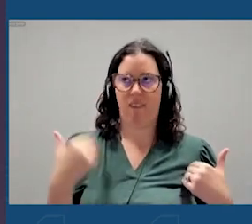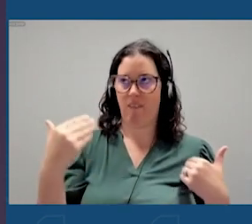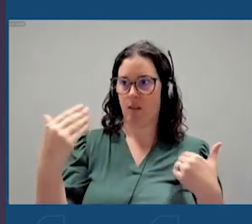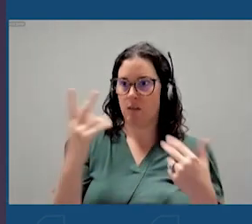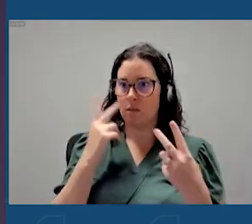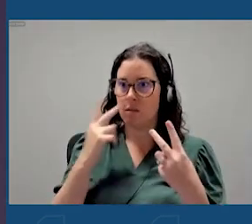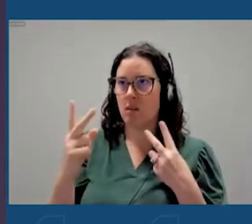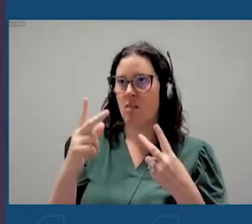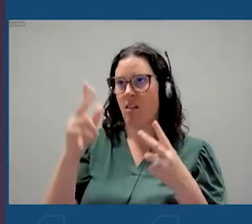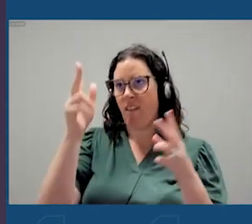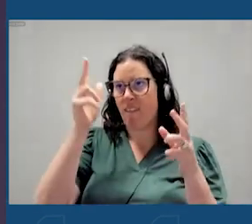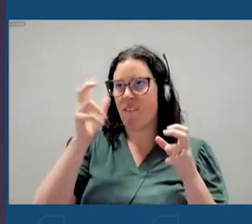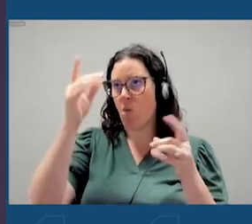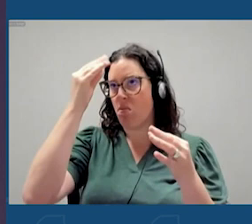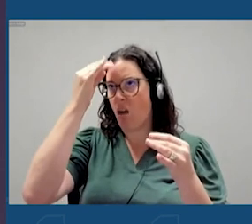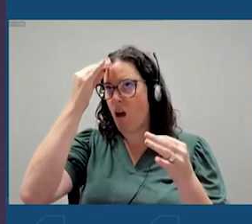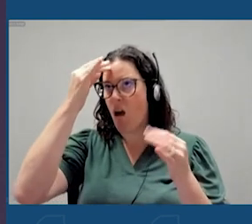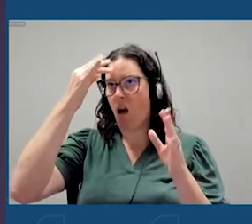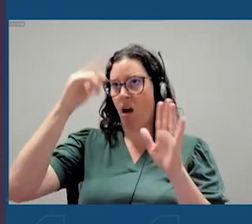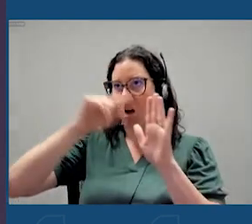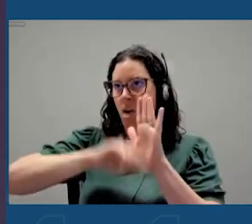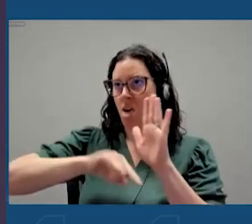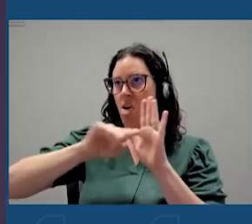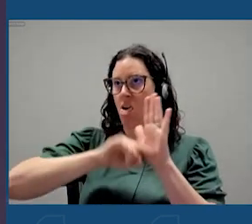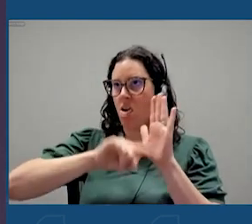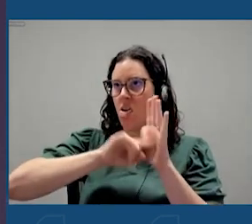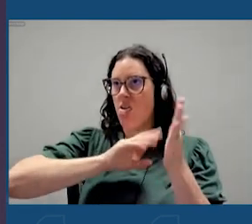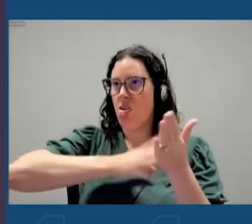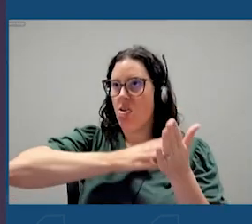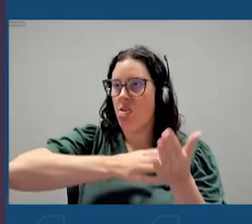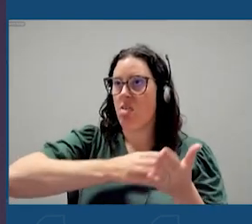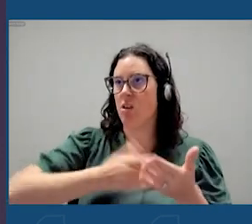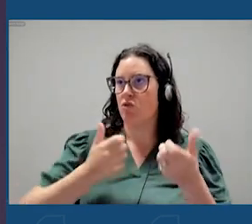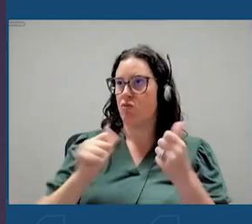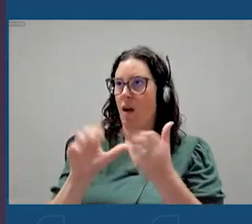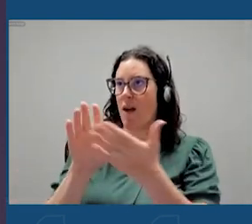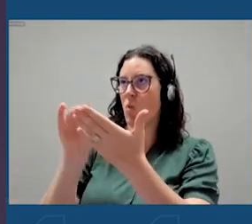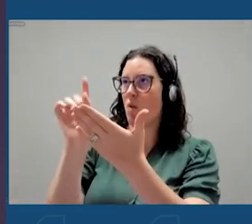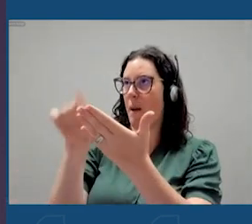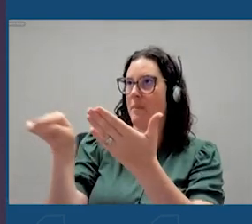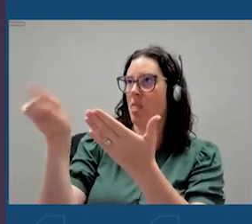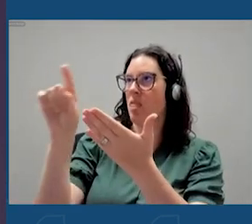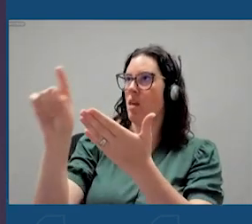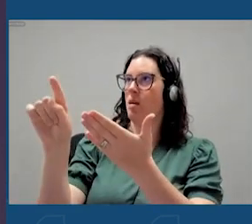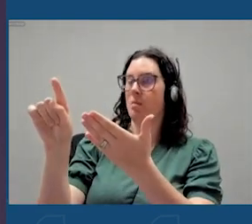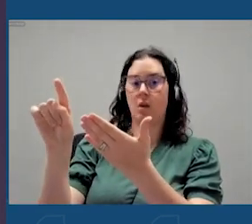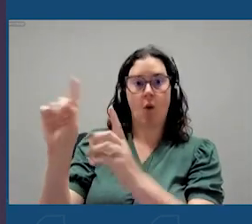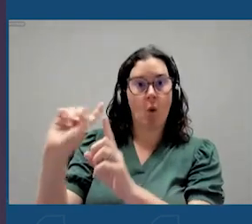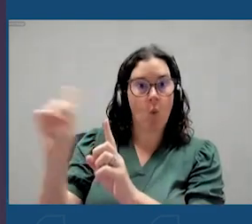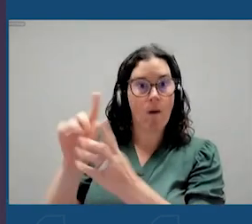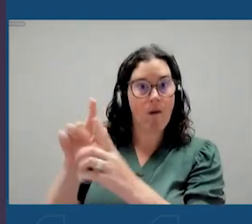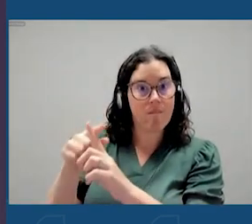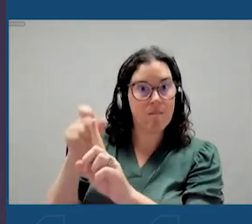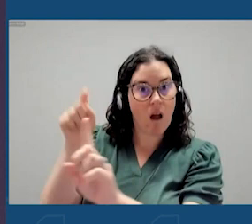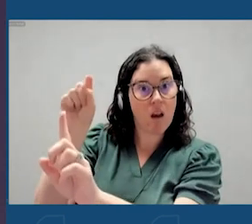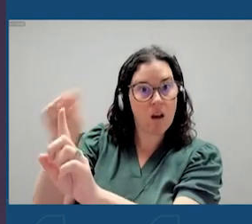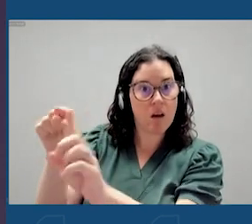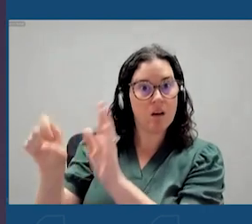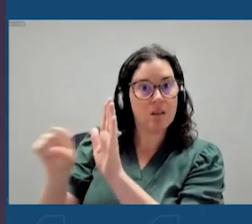and trying to emulate the manifestos that he found way too easily on social media, in my opinion,